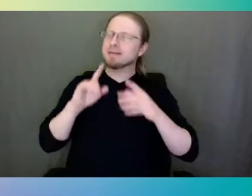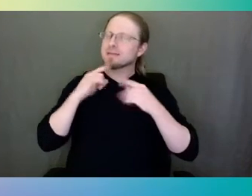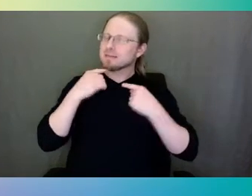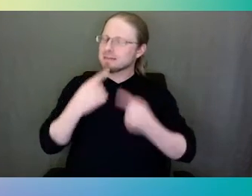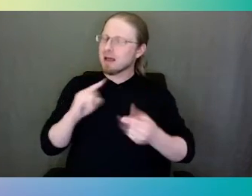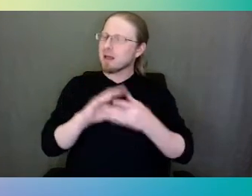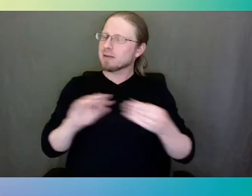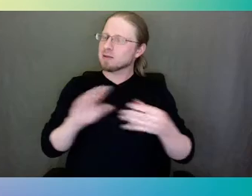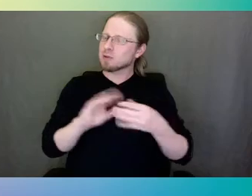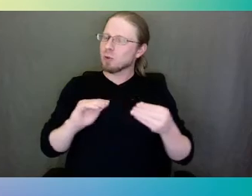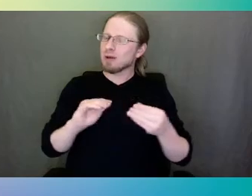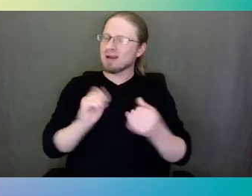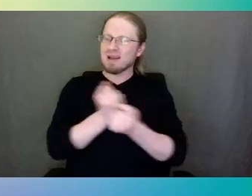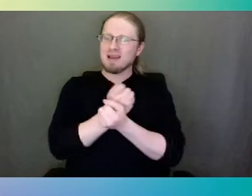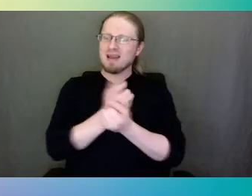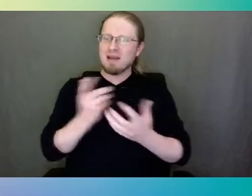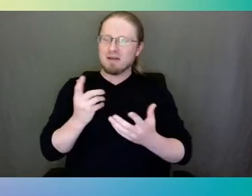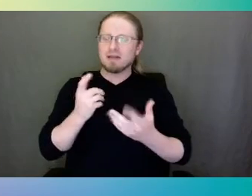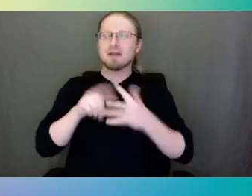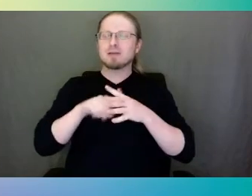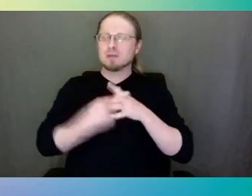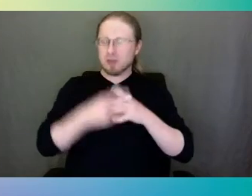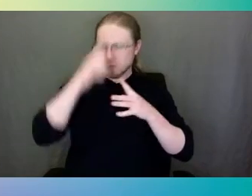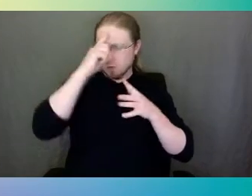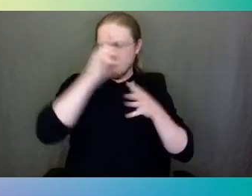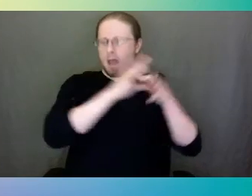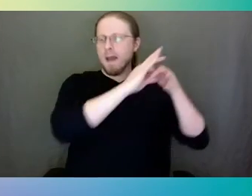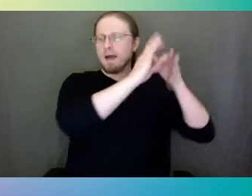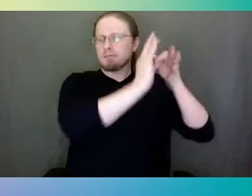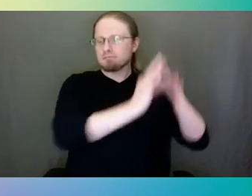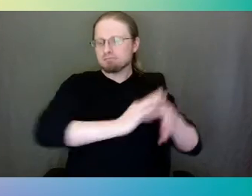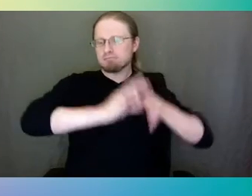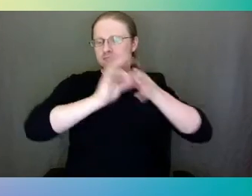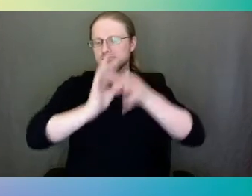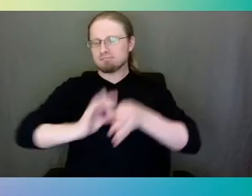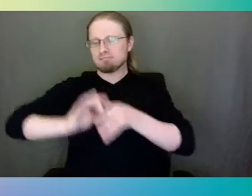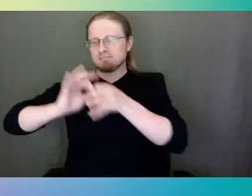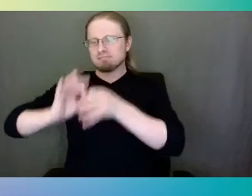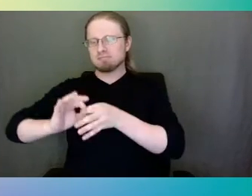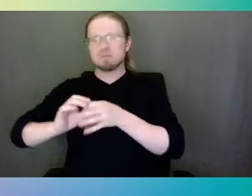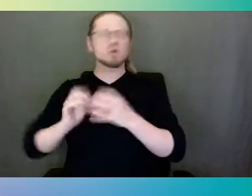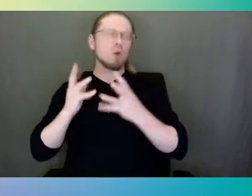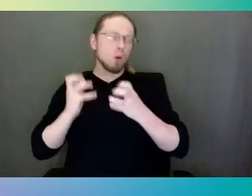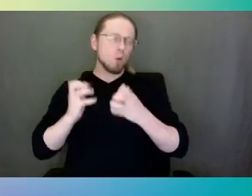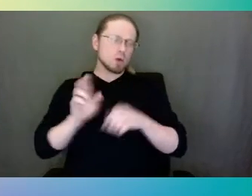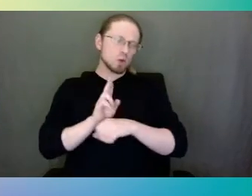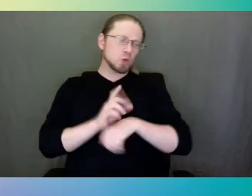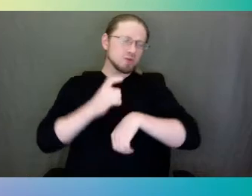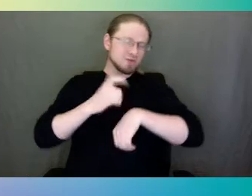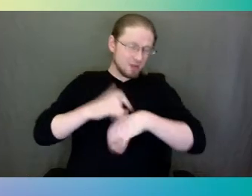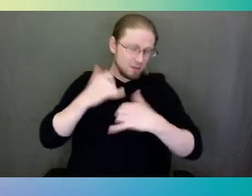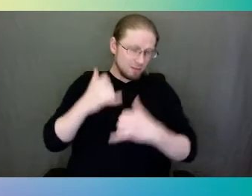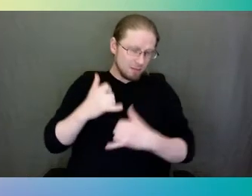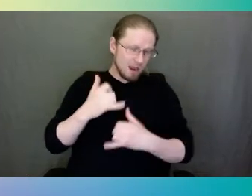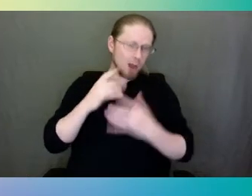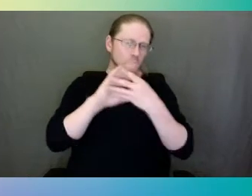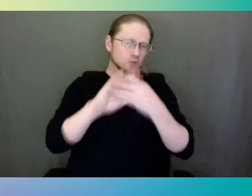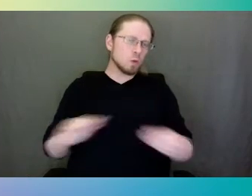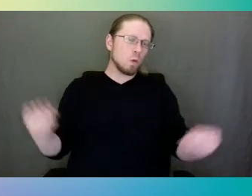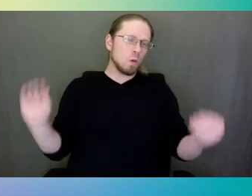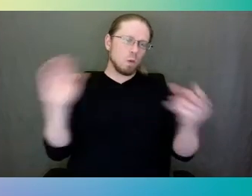I'm going to try to just take a couple of snippets of time here and tell some stories which are really interesting. And the reason I'm telling them is